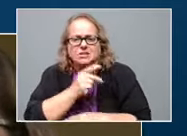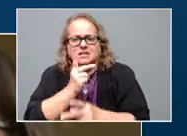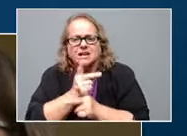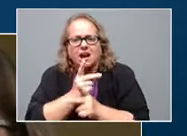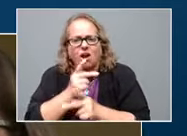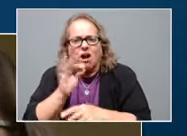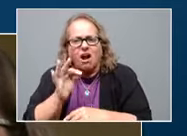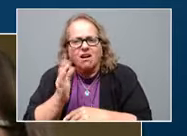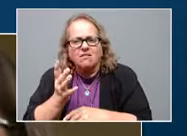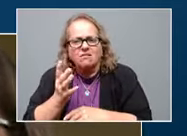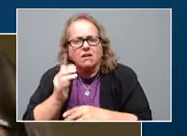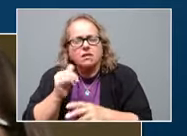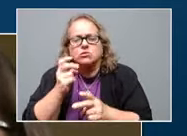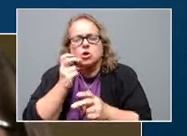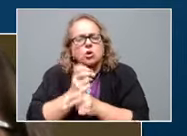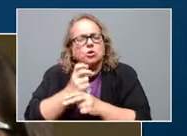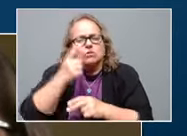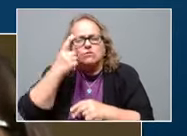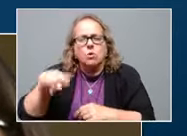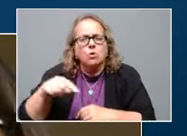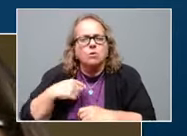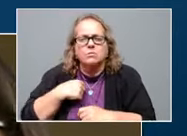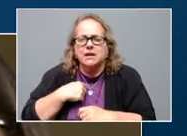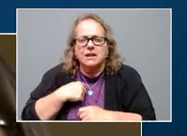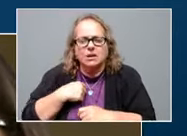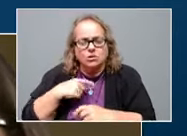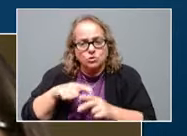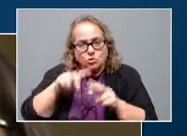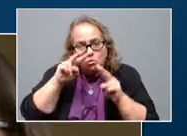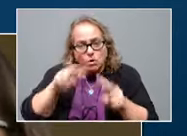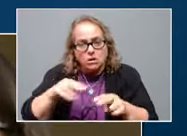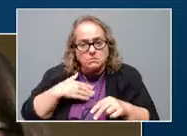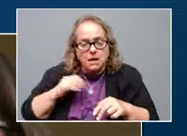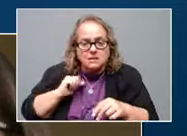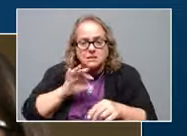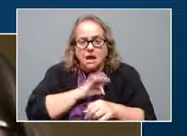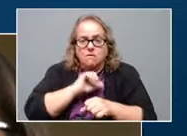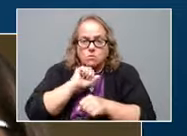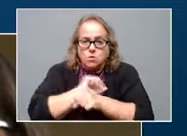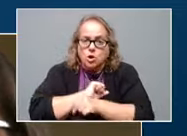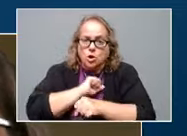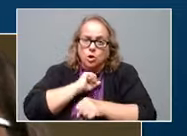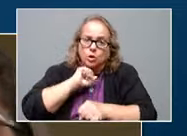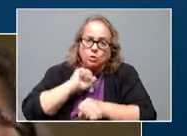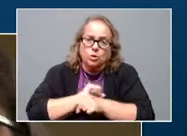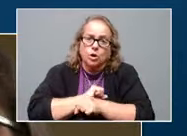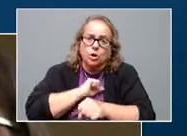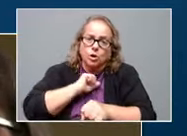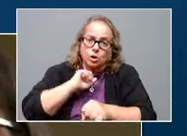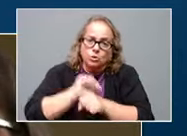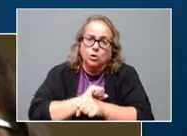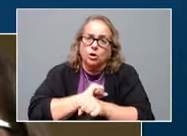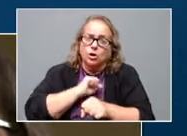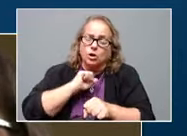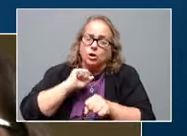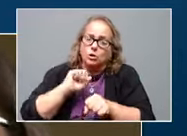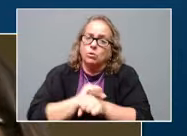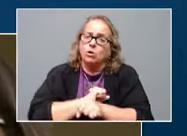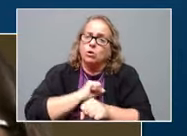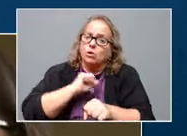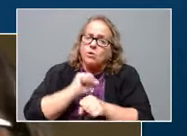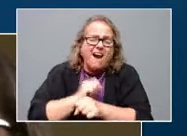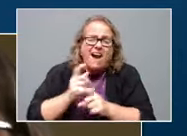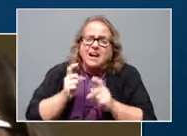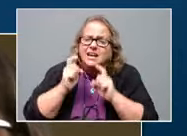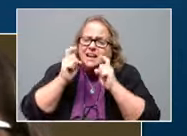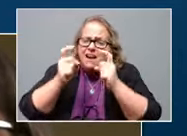hardest things for me, is to watch my staff work like they do and give their best. And I